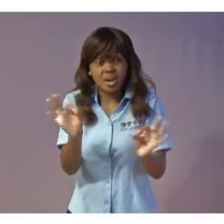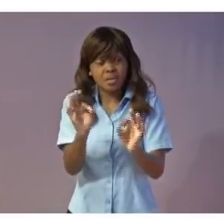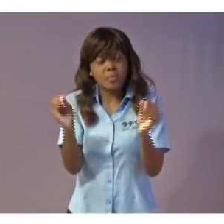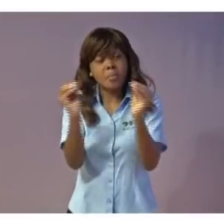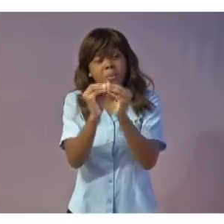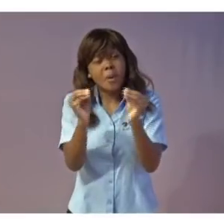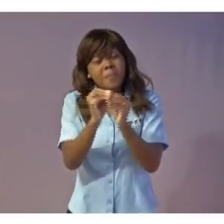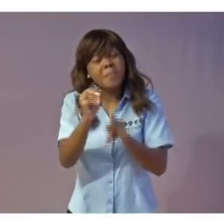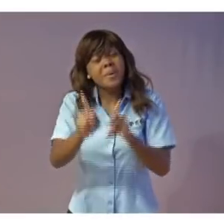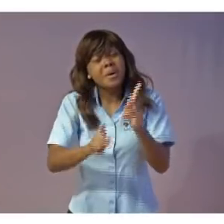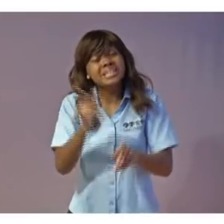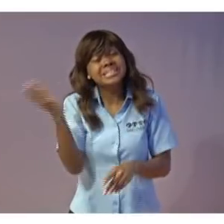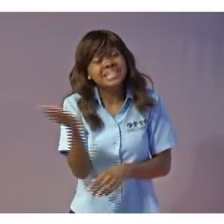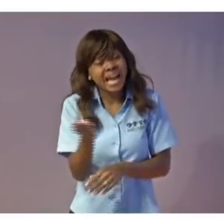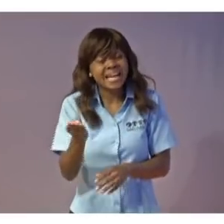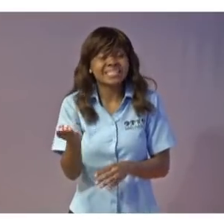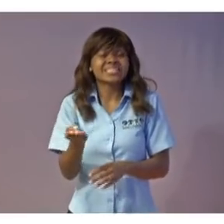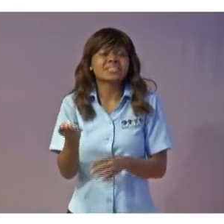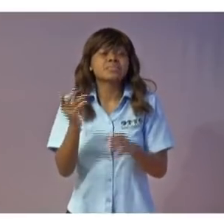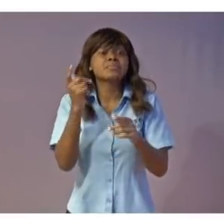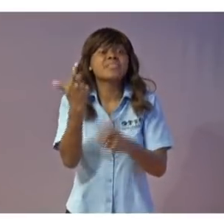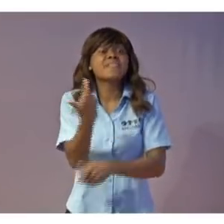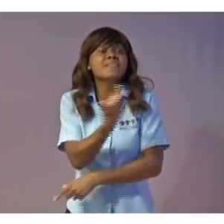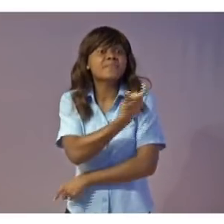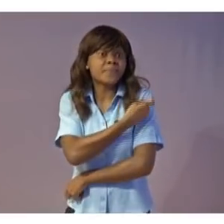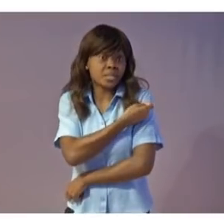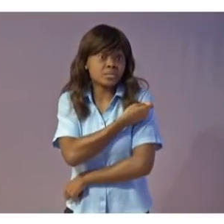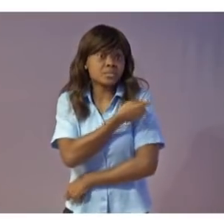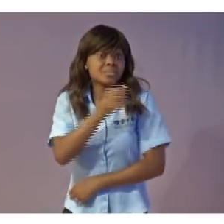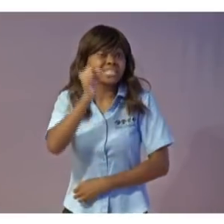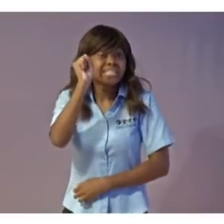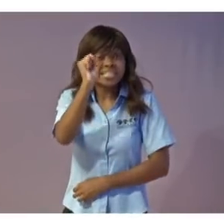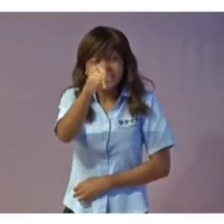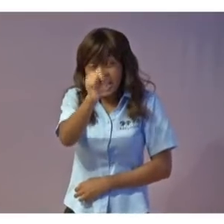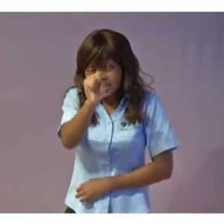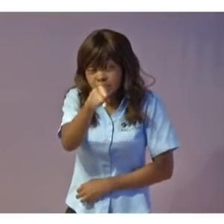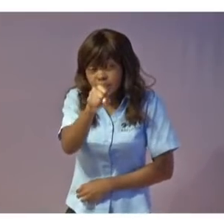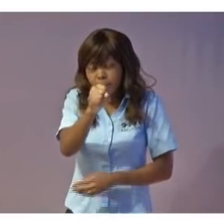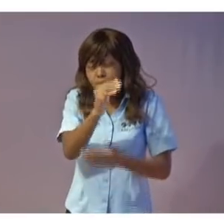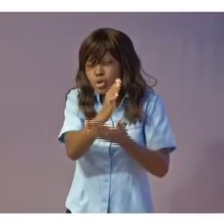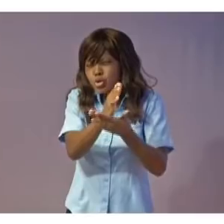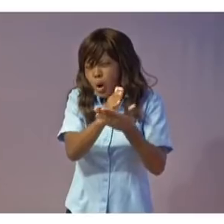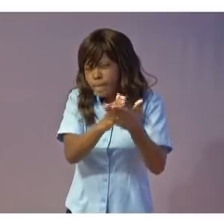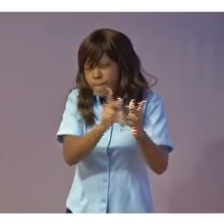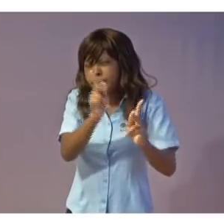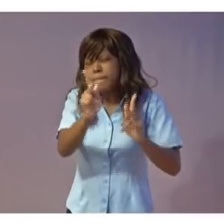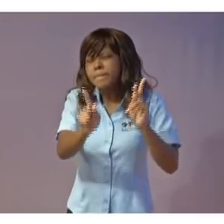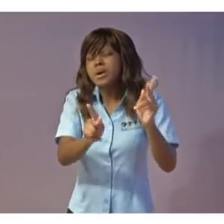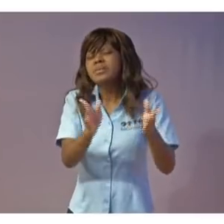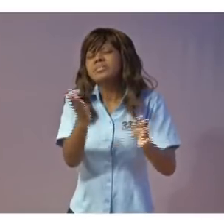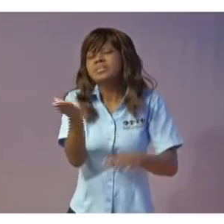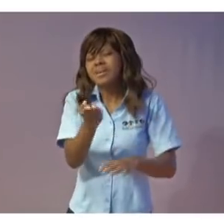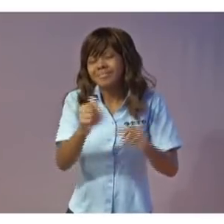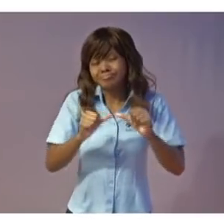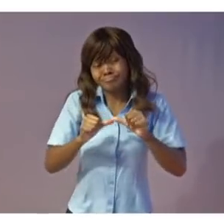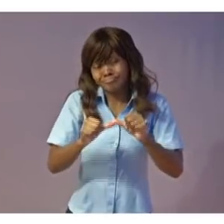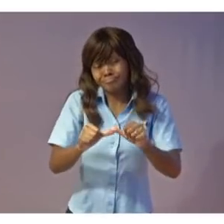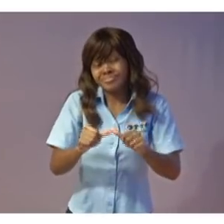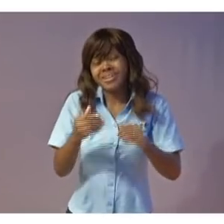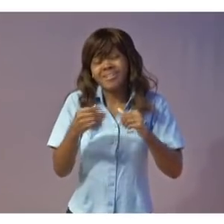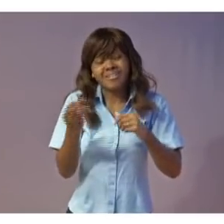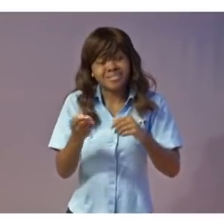figures are a clear indication that vaccines, in fact, do work. I will now turn you over to Dr. Richards.